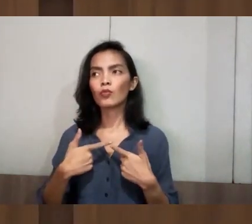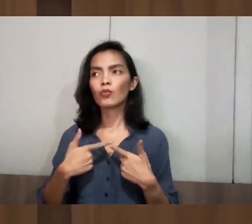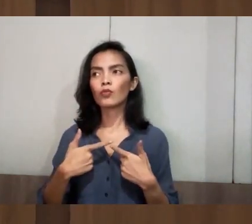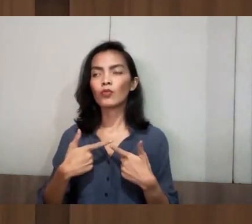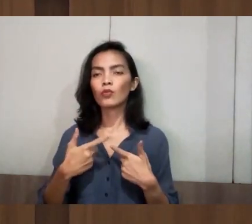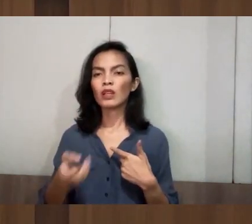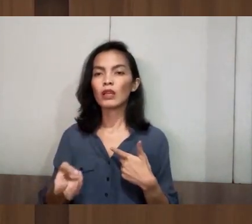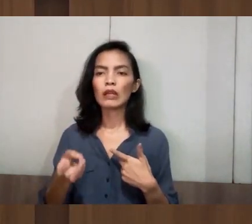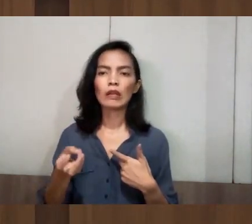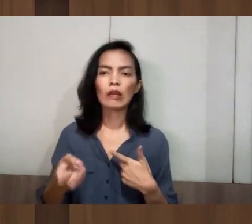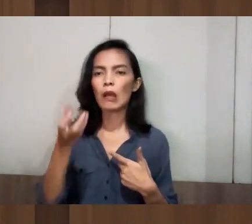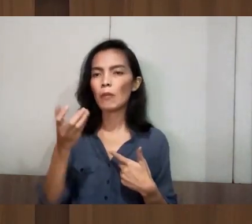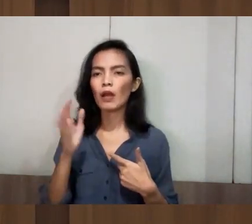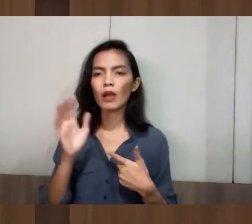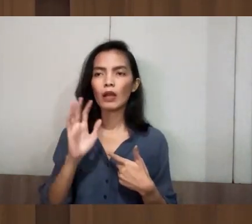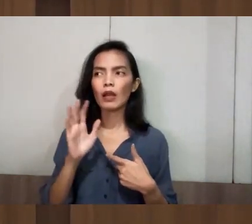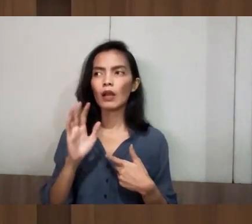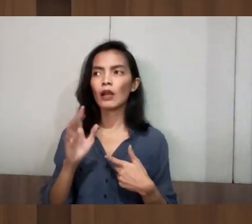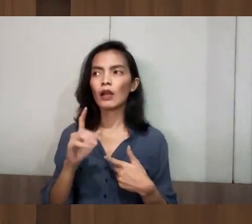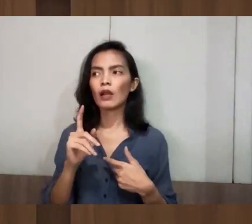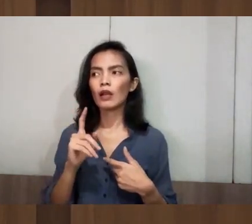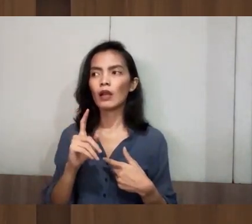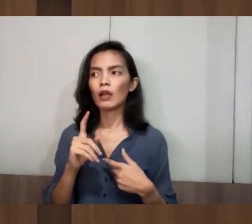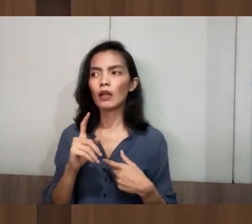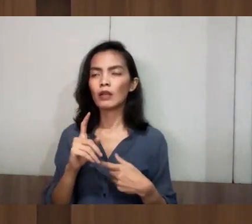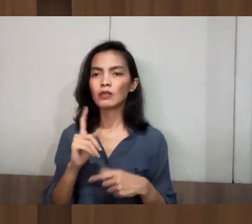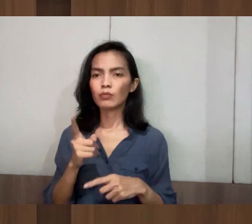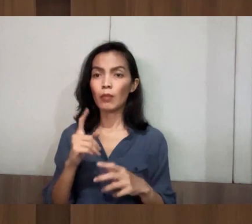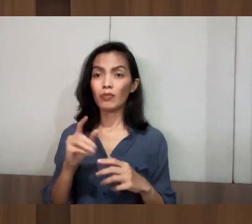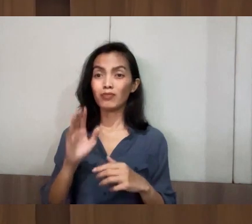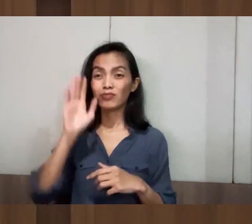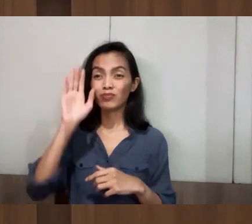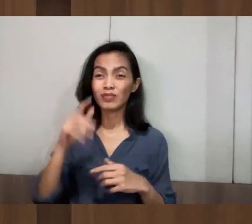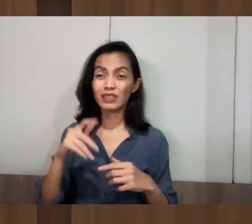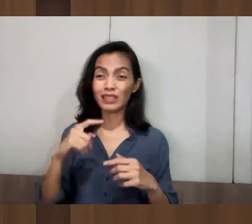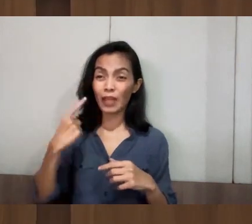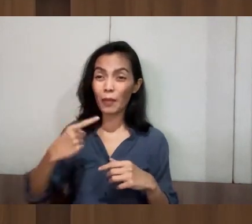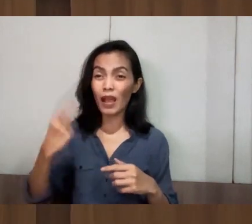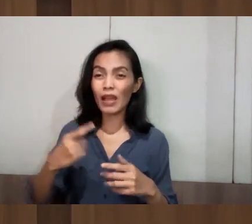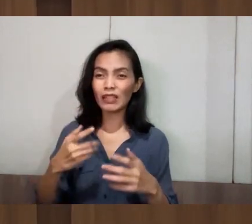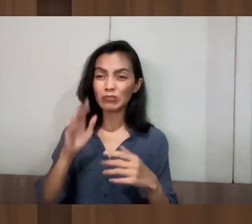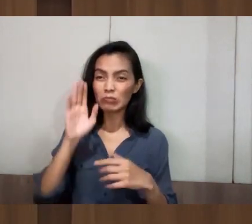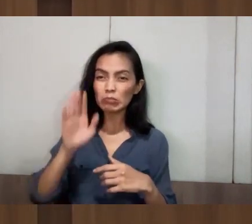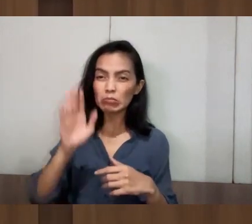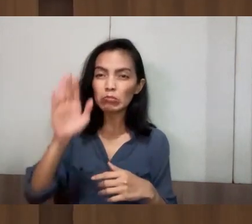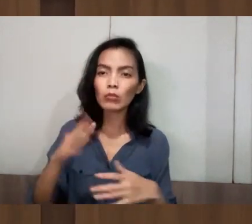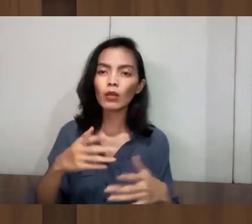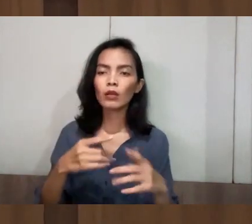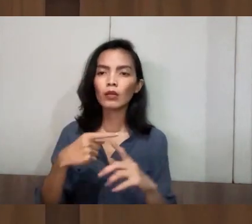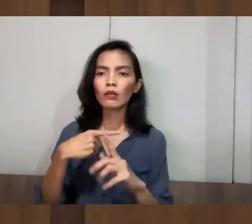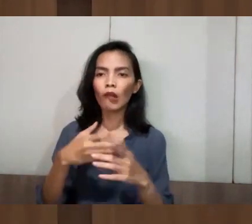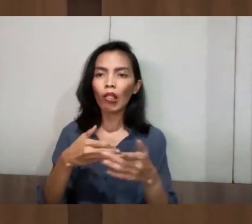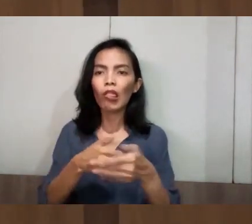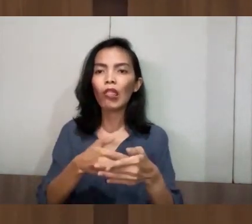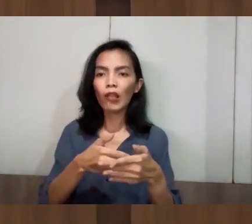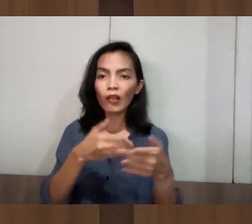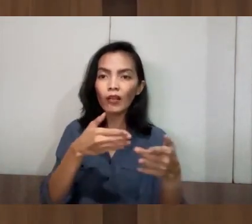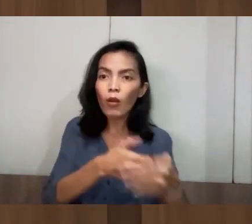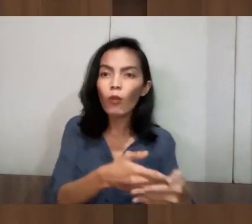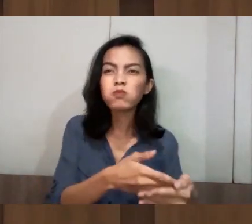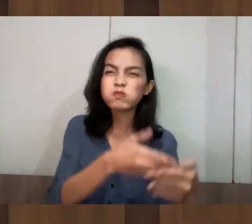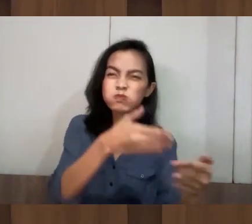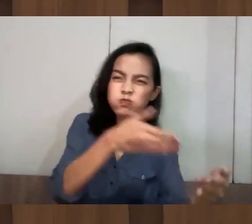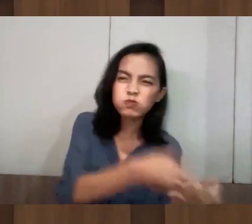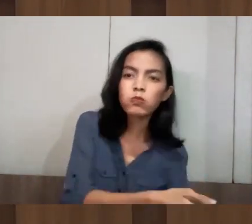position. Because life will not be easier. It certainly will be so much harder every